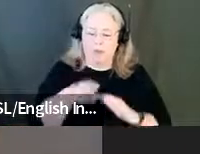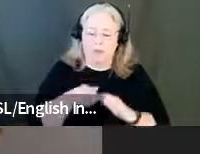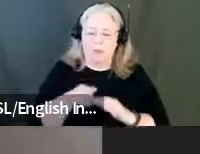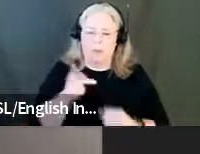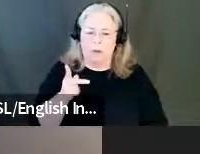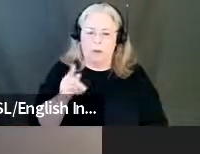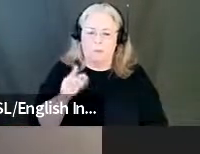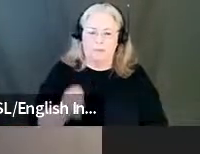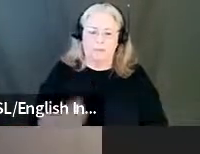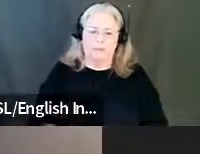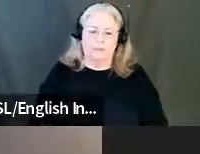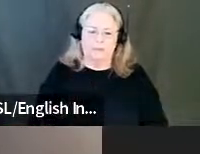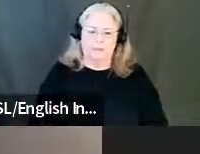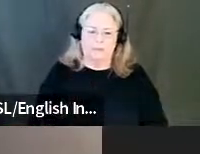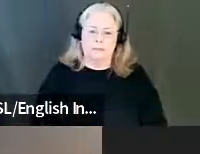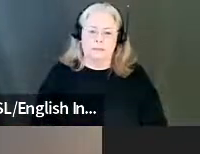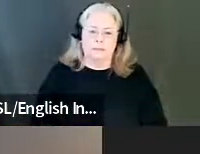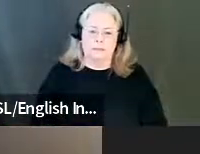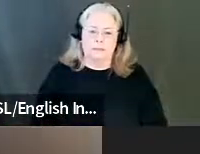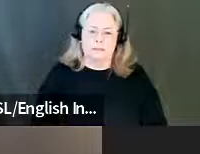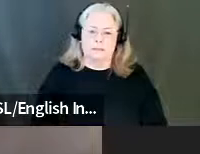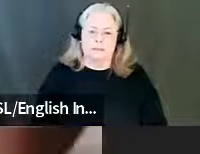bit.